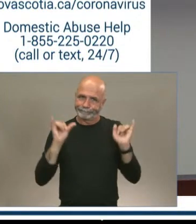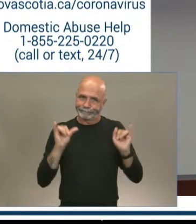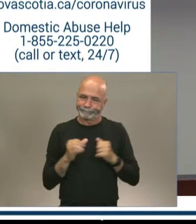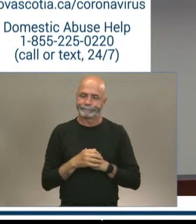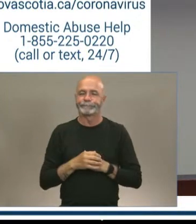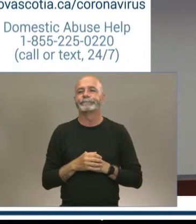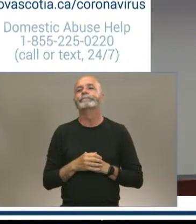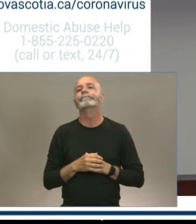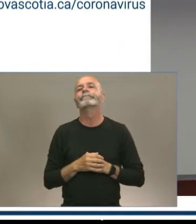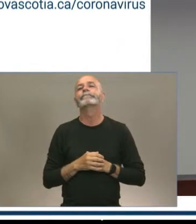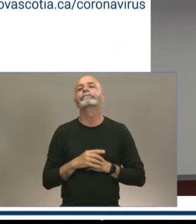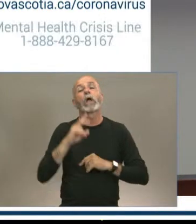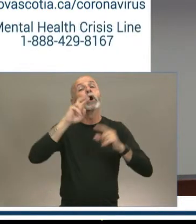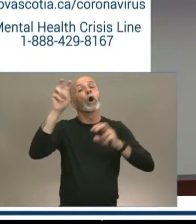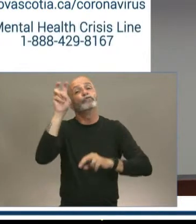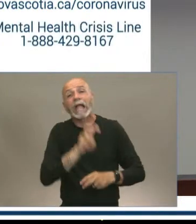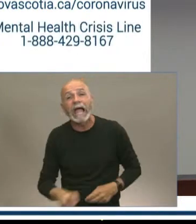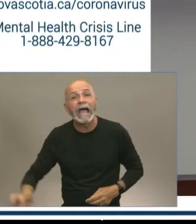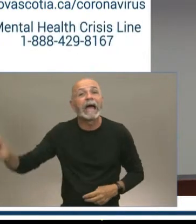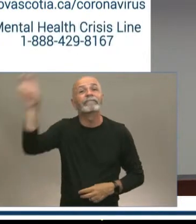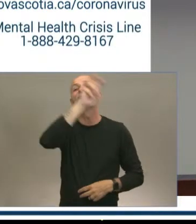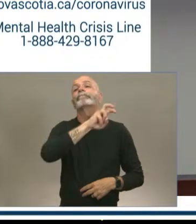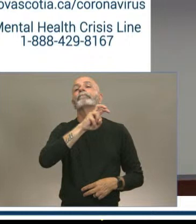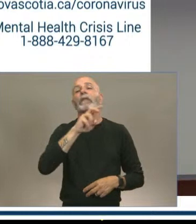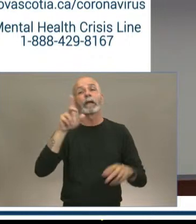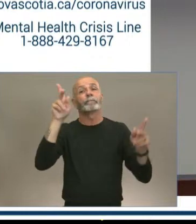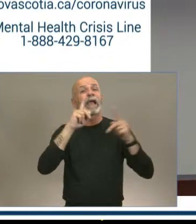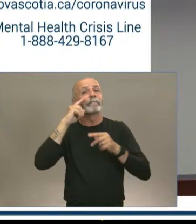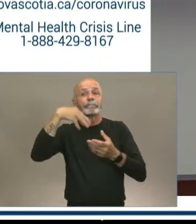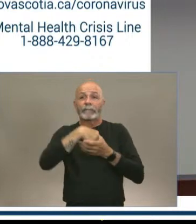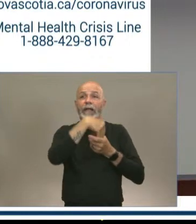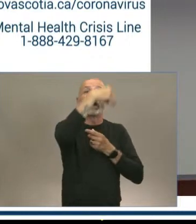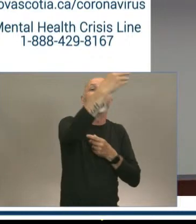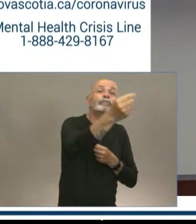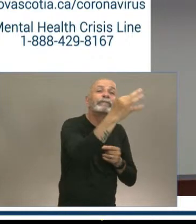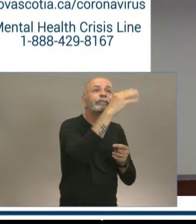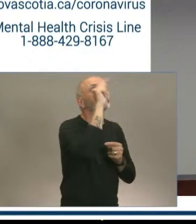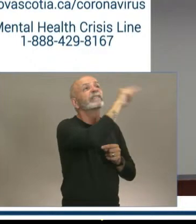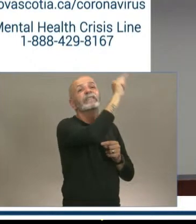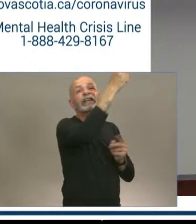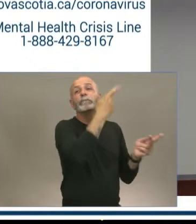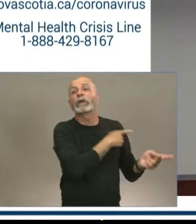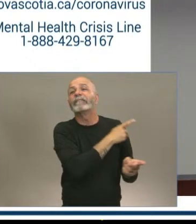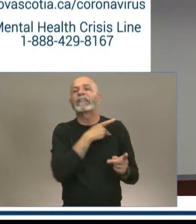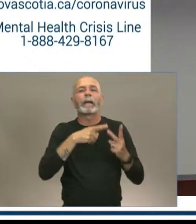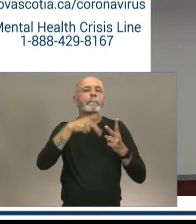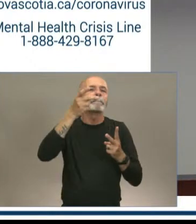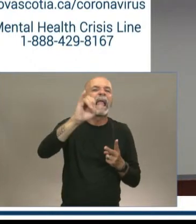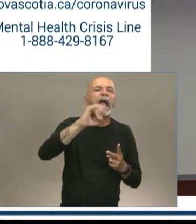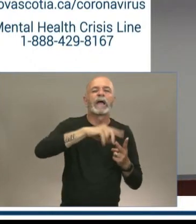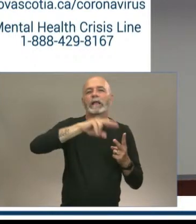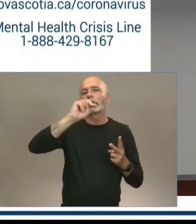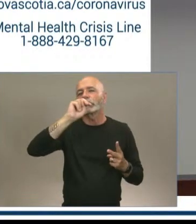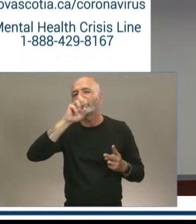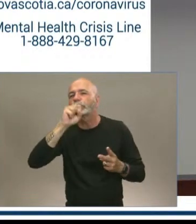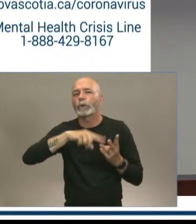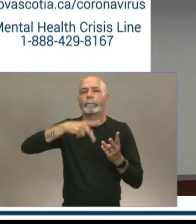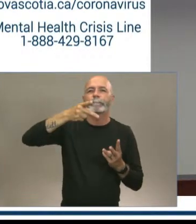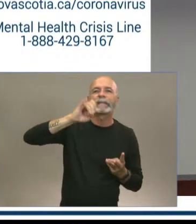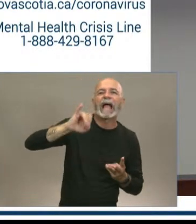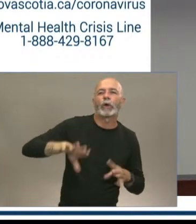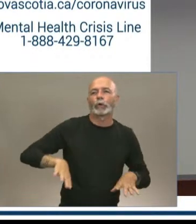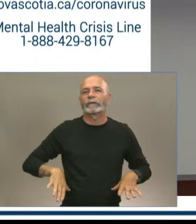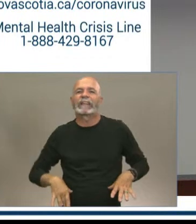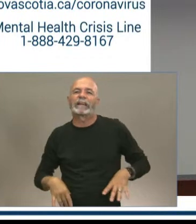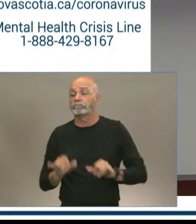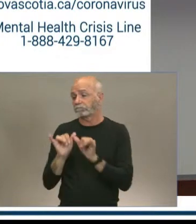For travel, people can now come here from other Atlantic provinces without self-isolating, starting tomorrow morning. For those of you